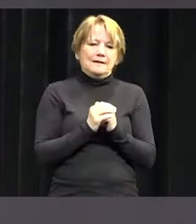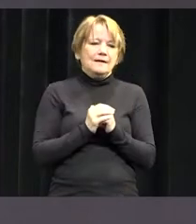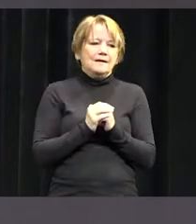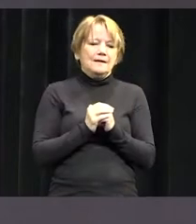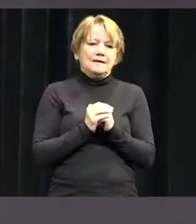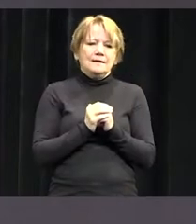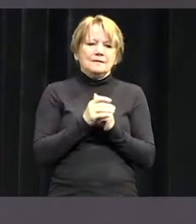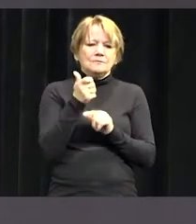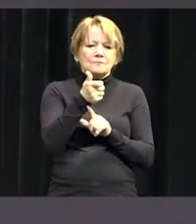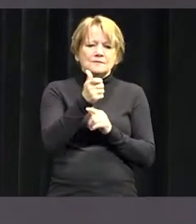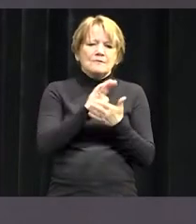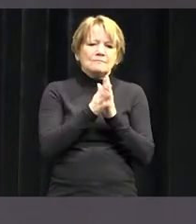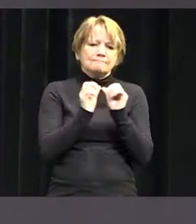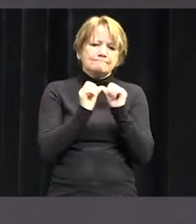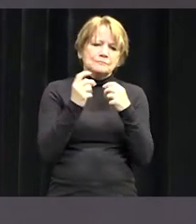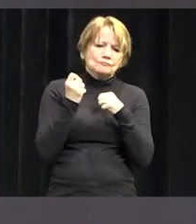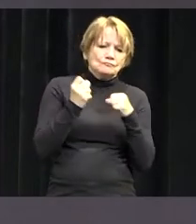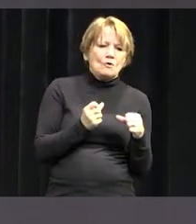and start